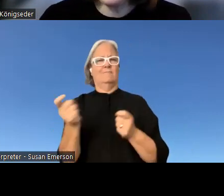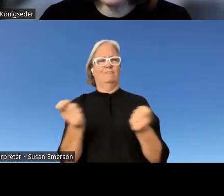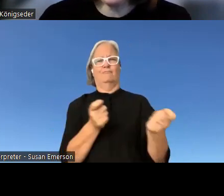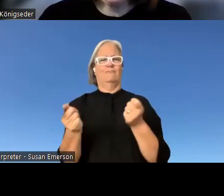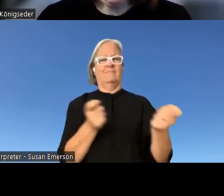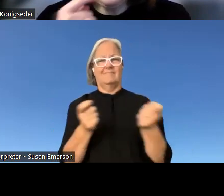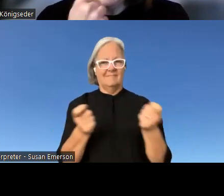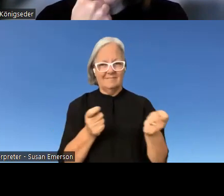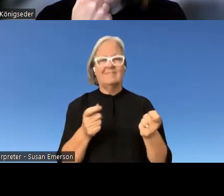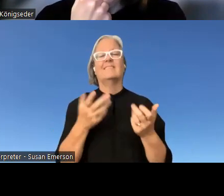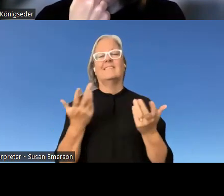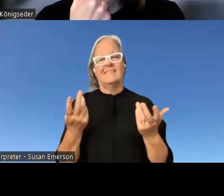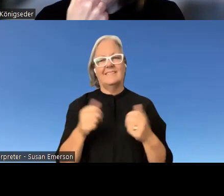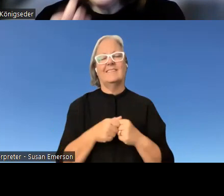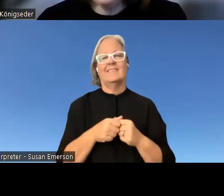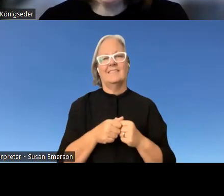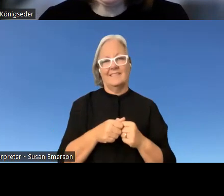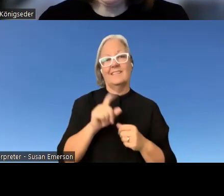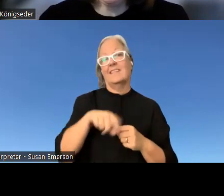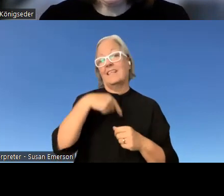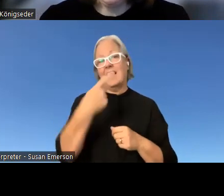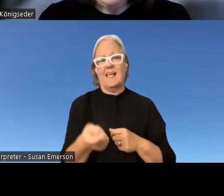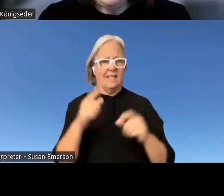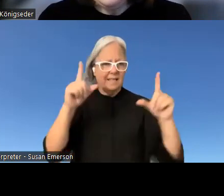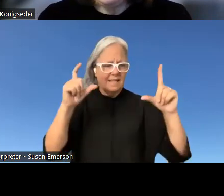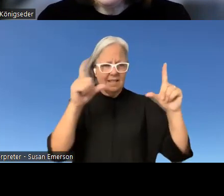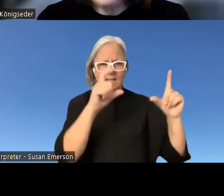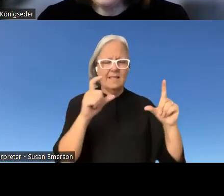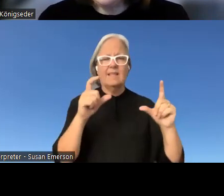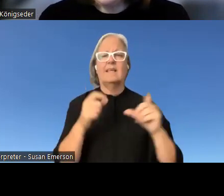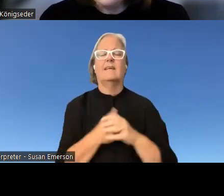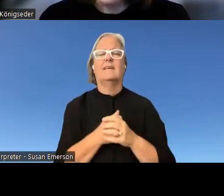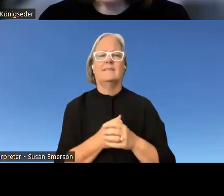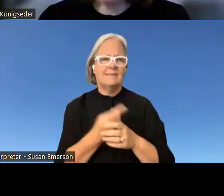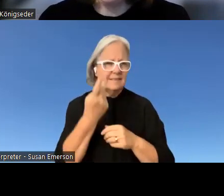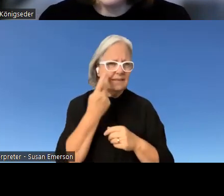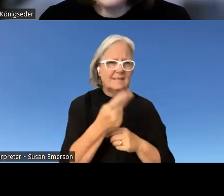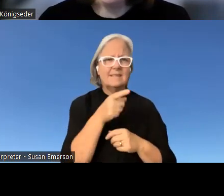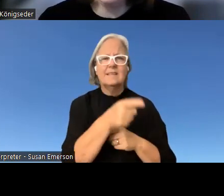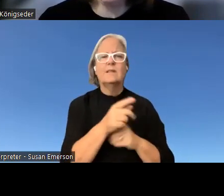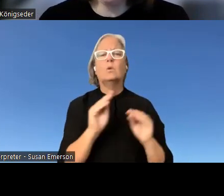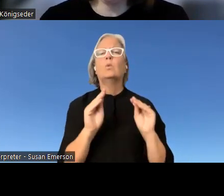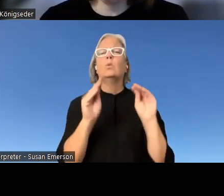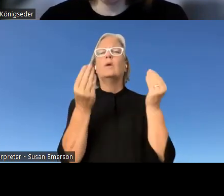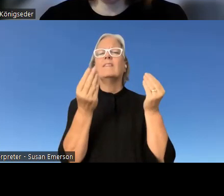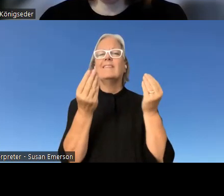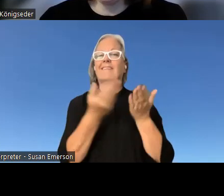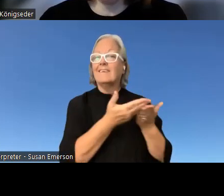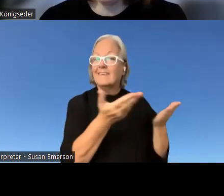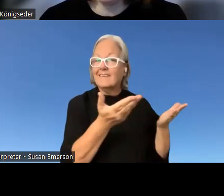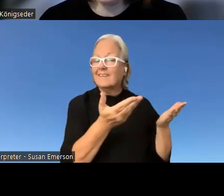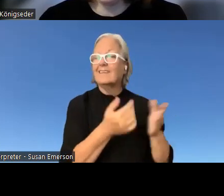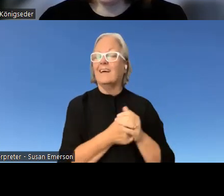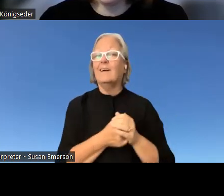another session. Then on the next photos, you can see also a session with youth participants. We had a